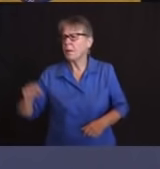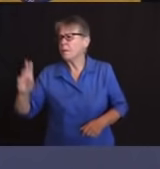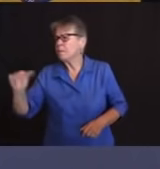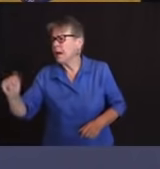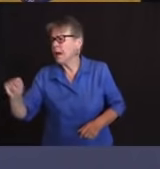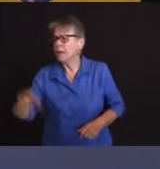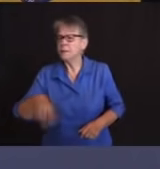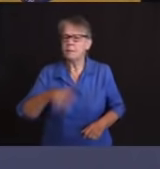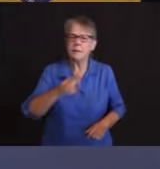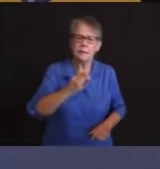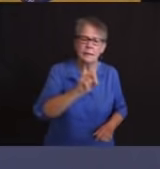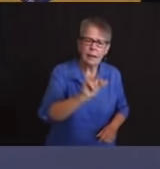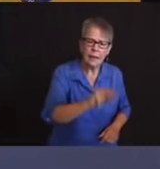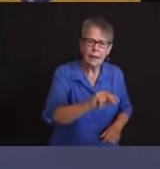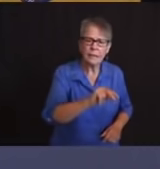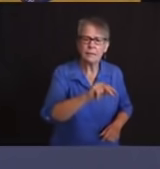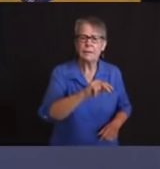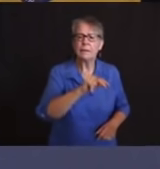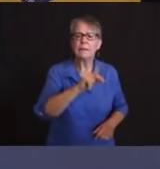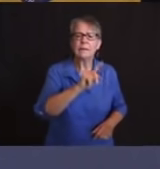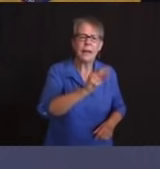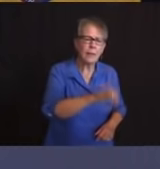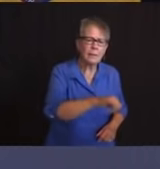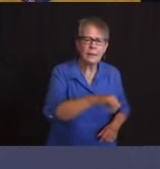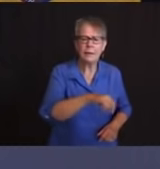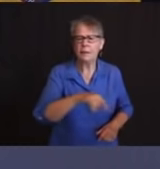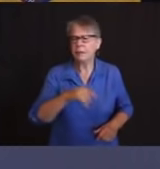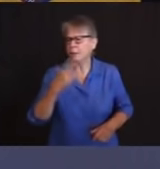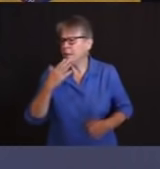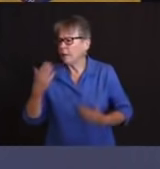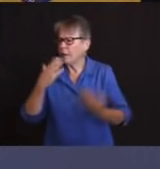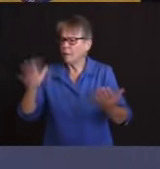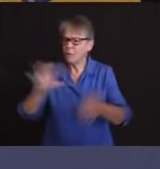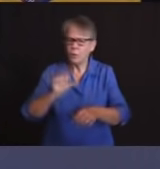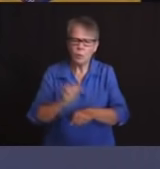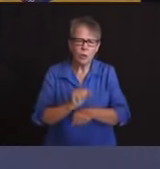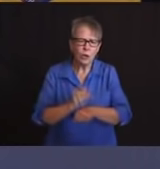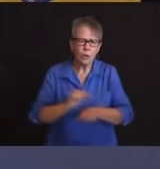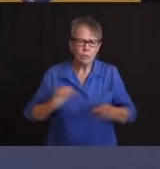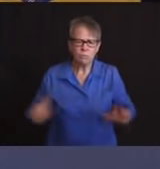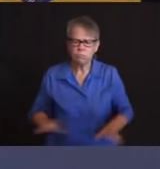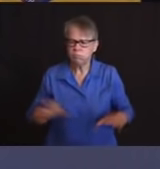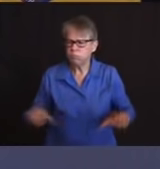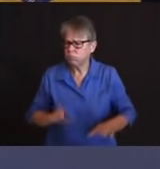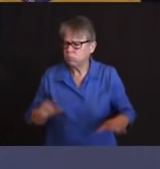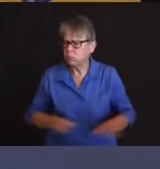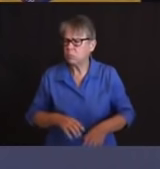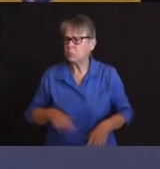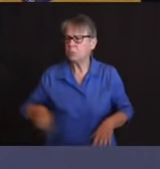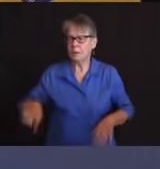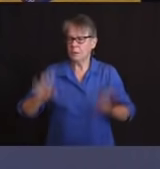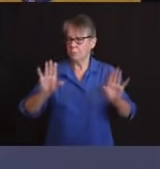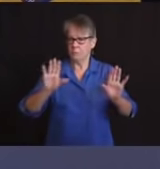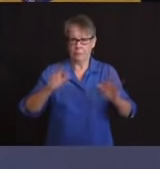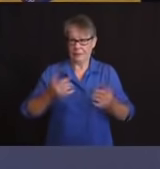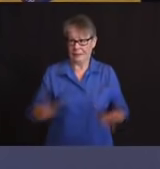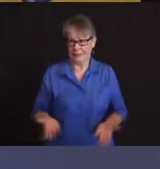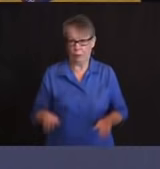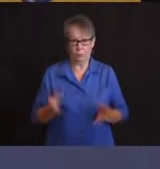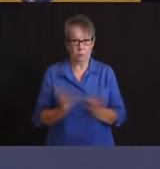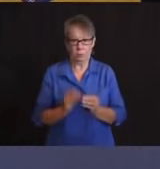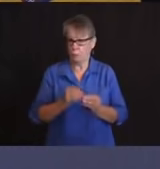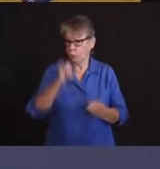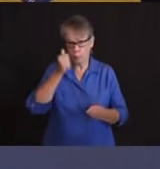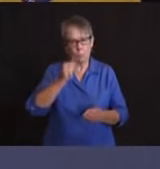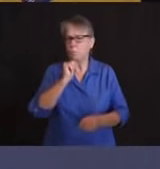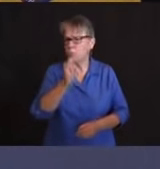Relief Fund. Again, we'll be virtually tomorrow with you on Friday. This is a big week. This week and next